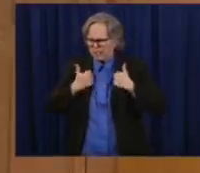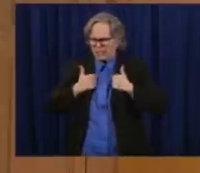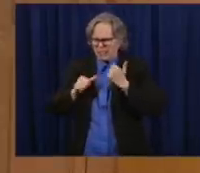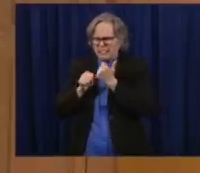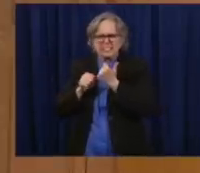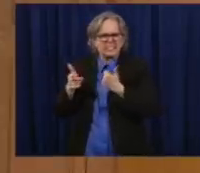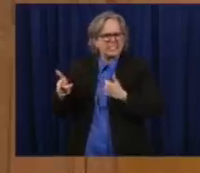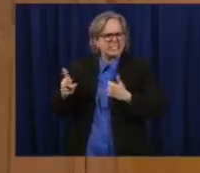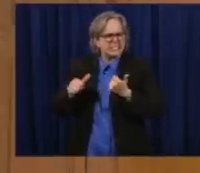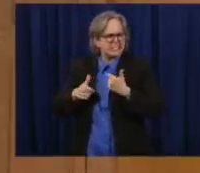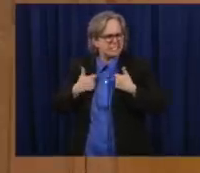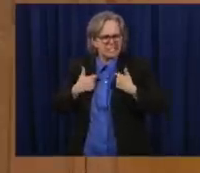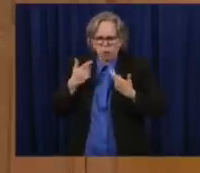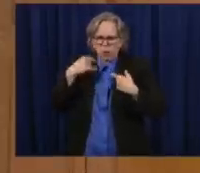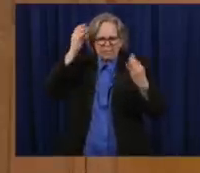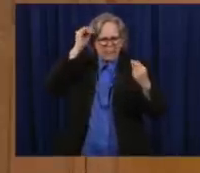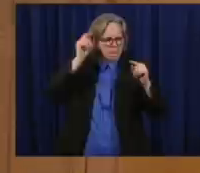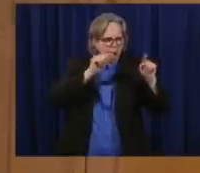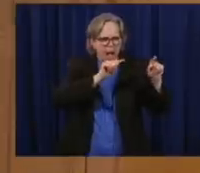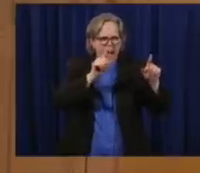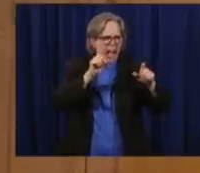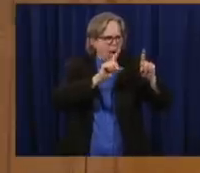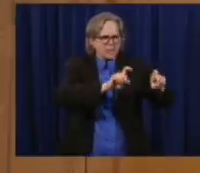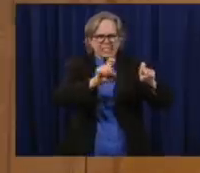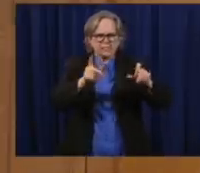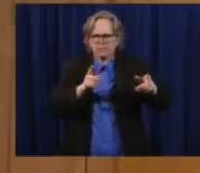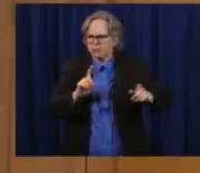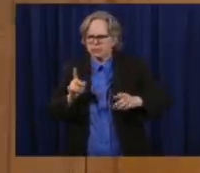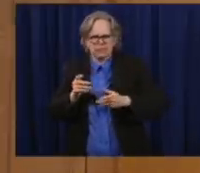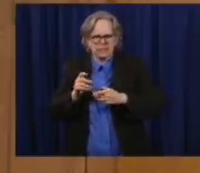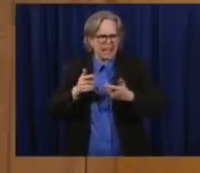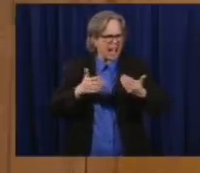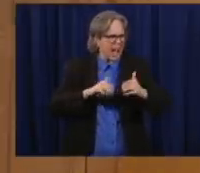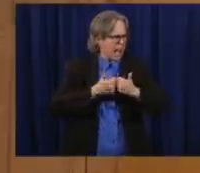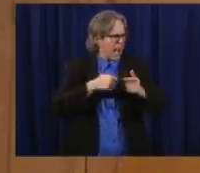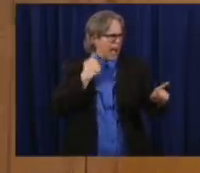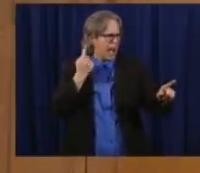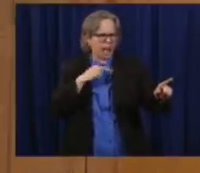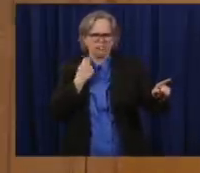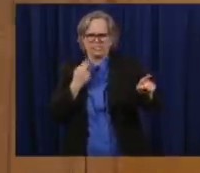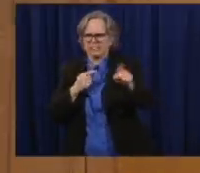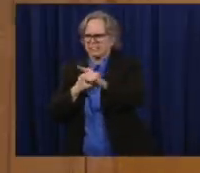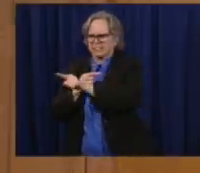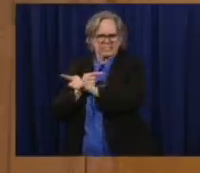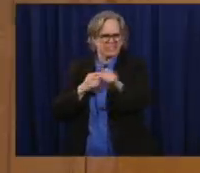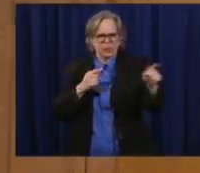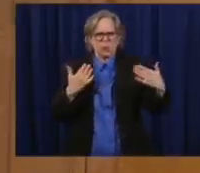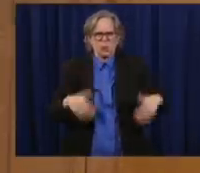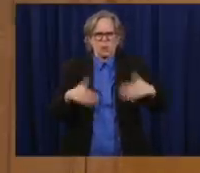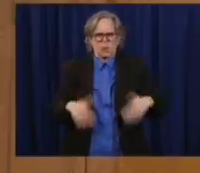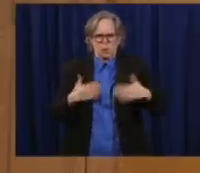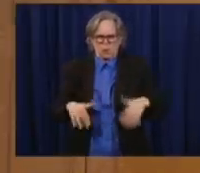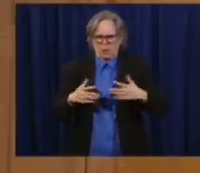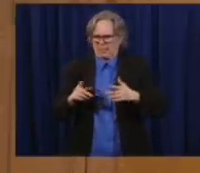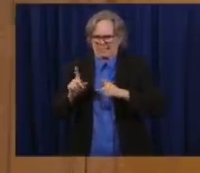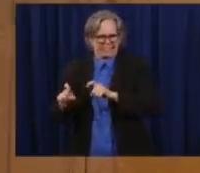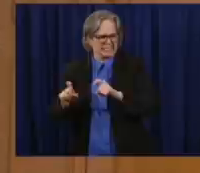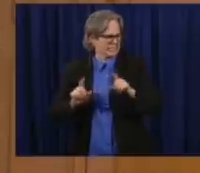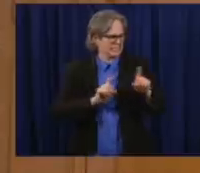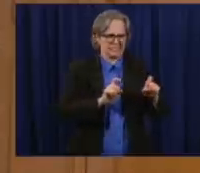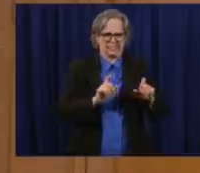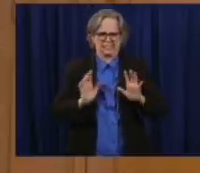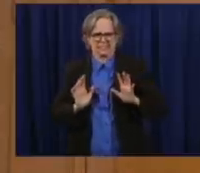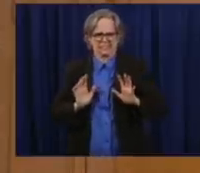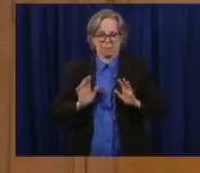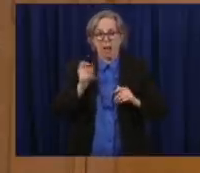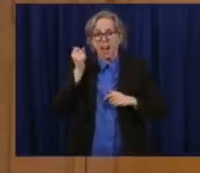how you can target high-risk folks, then, that's how you do your testing. And yet, even when you're tested, it